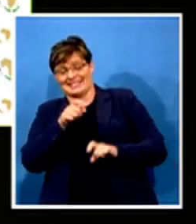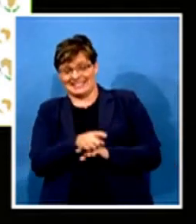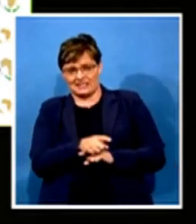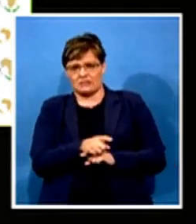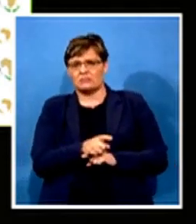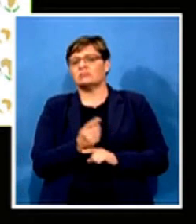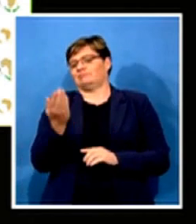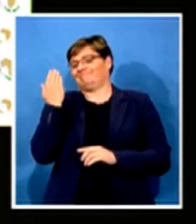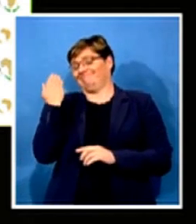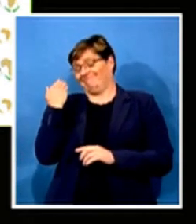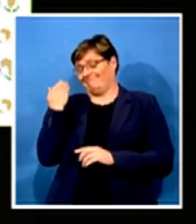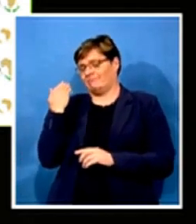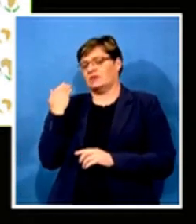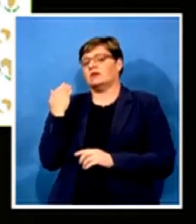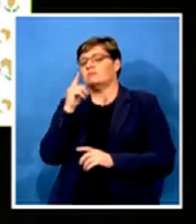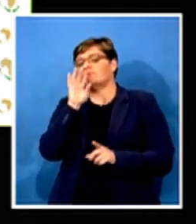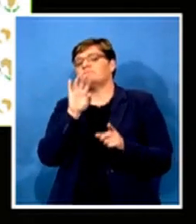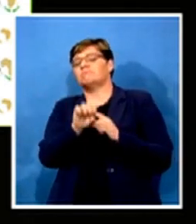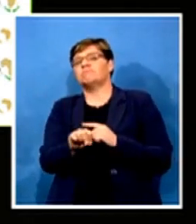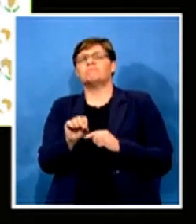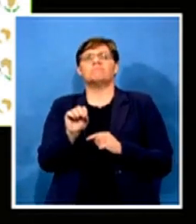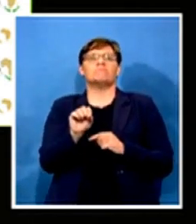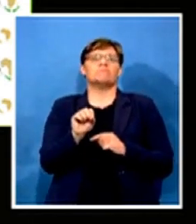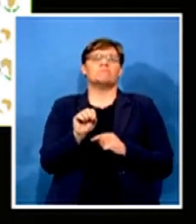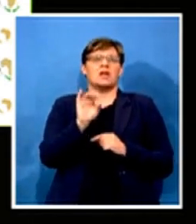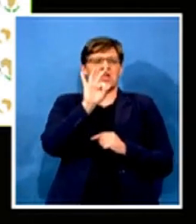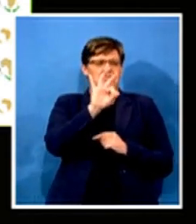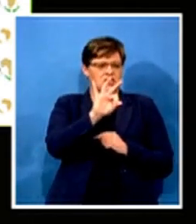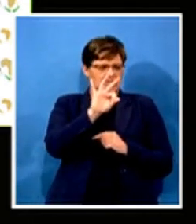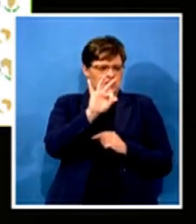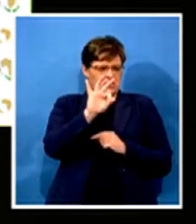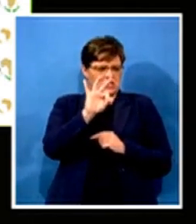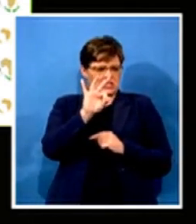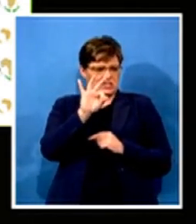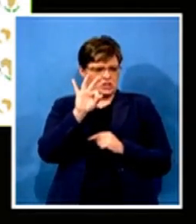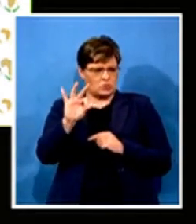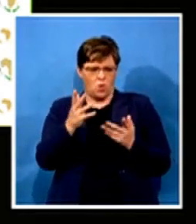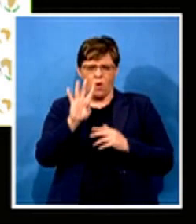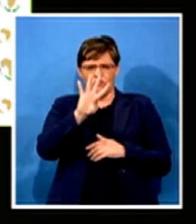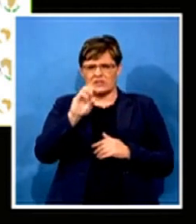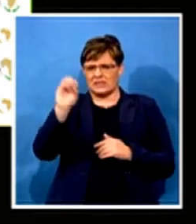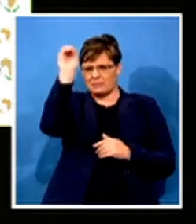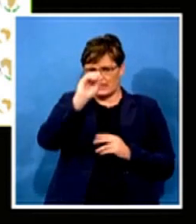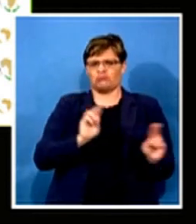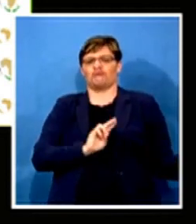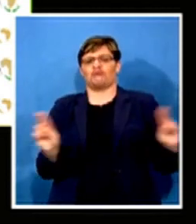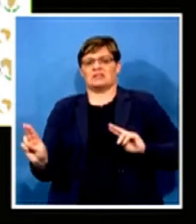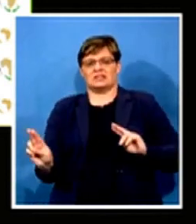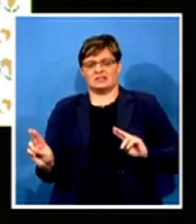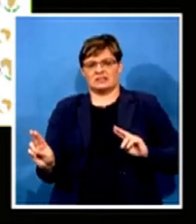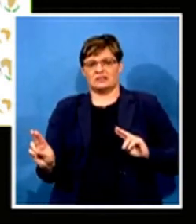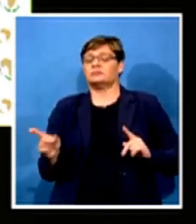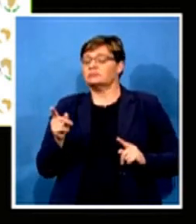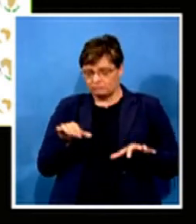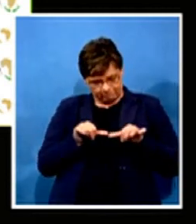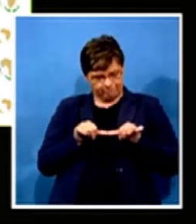that about 33 or 40% of the countries were ready. That readiness continues, and that is what I said earlier. I